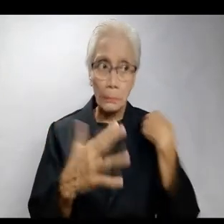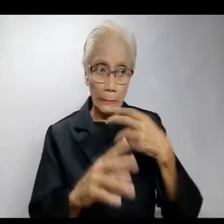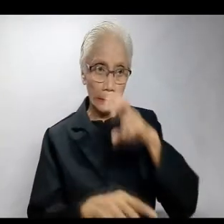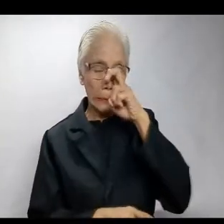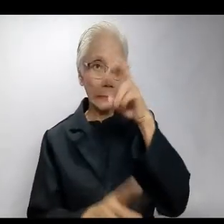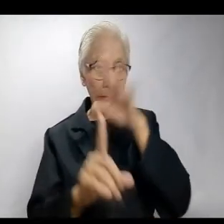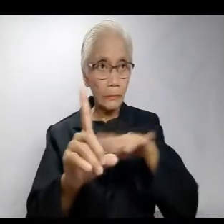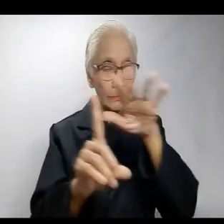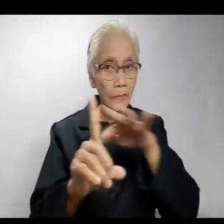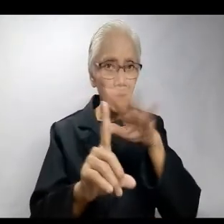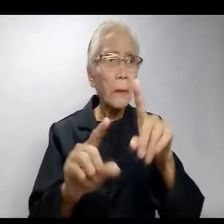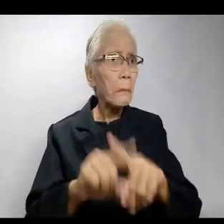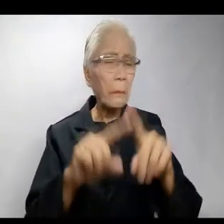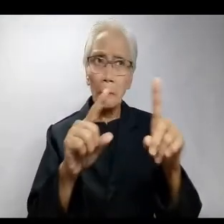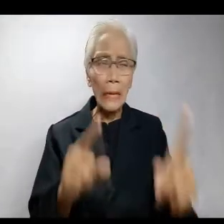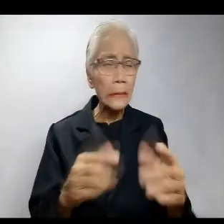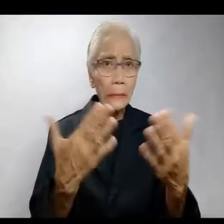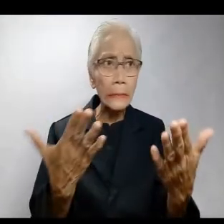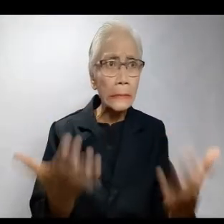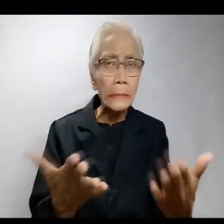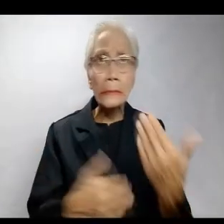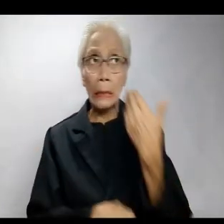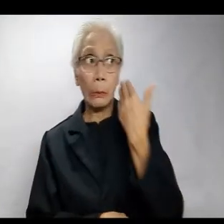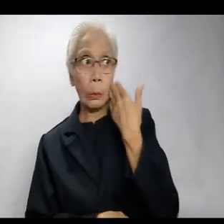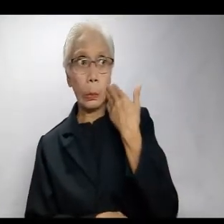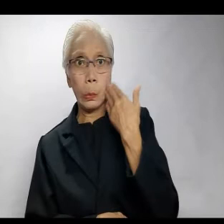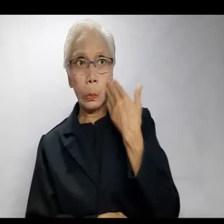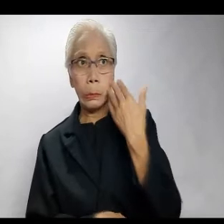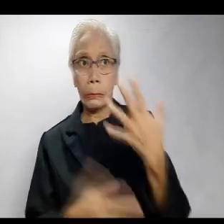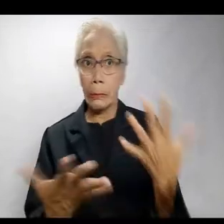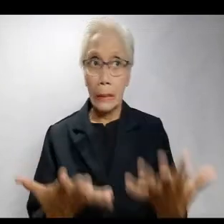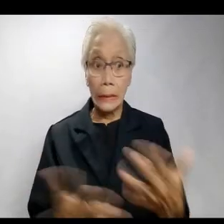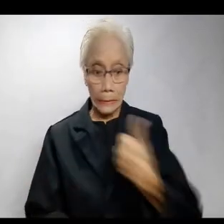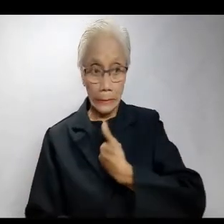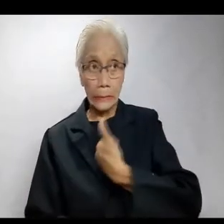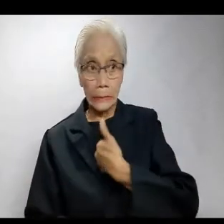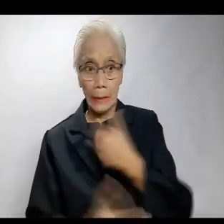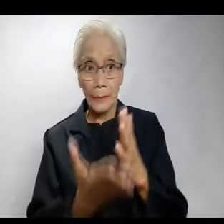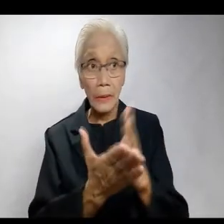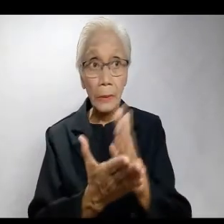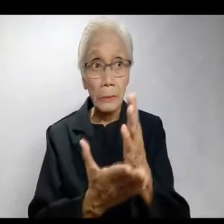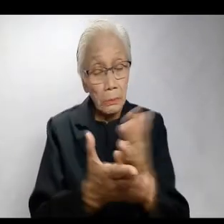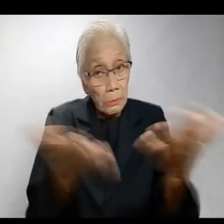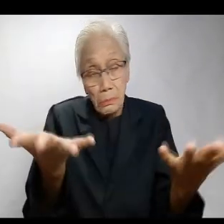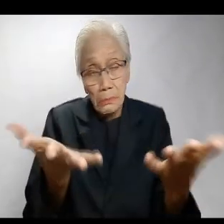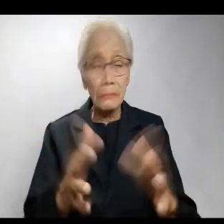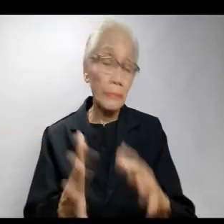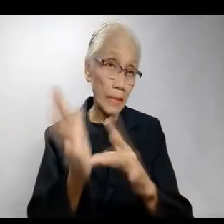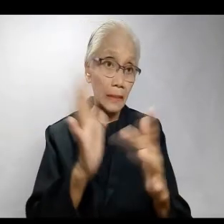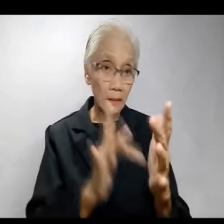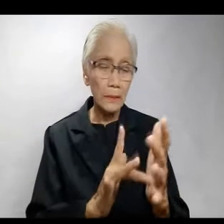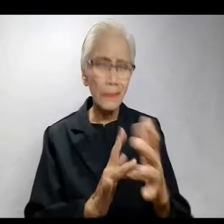strict observance but regarded as pretentious and self-righteous, well, at least by